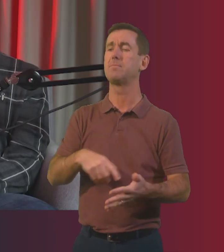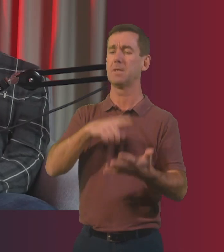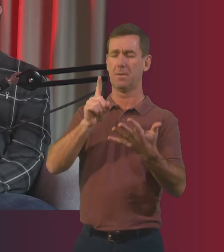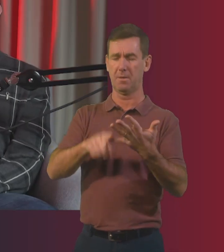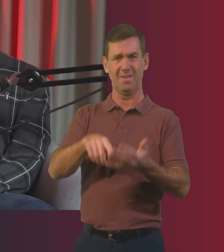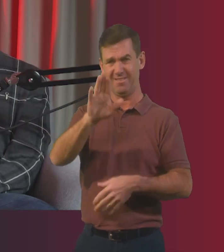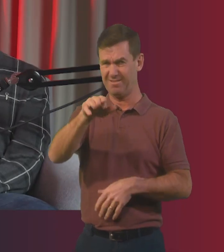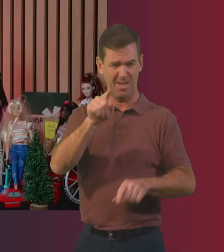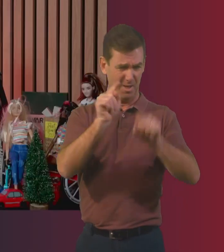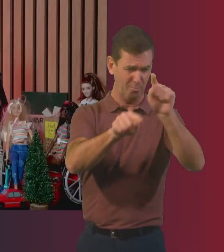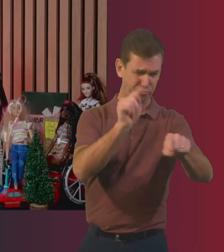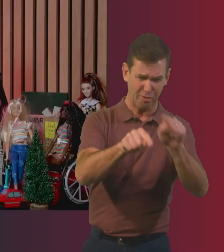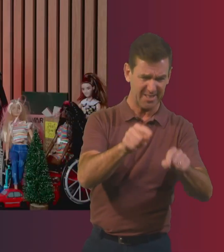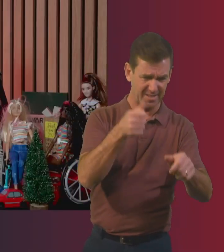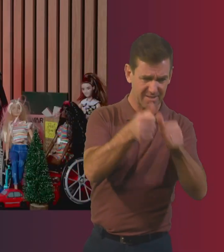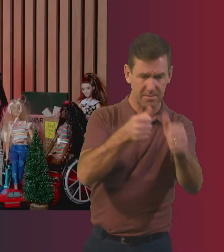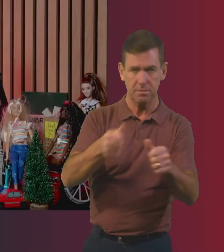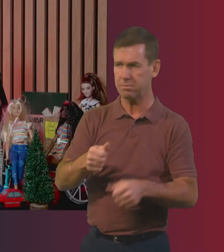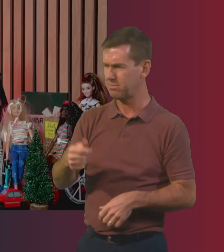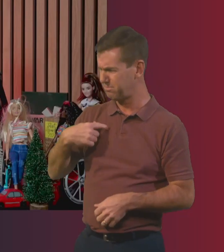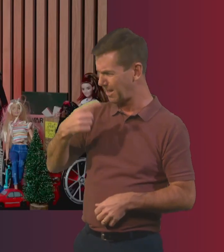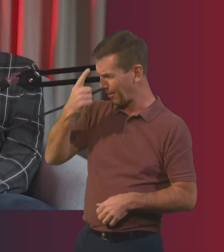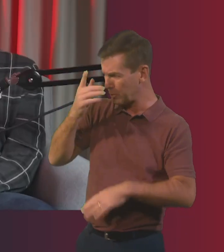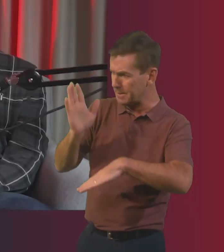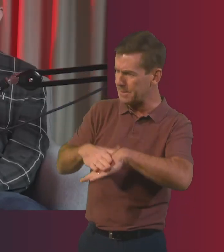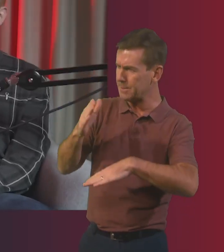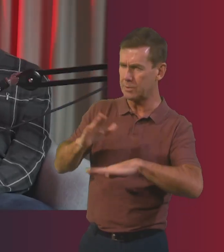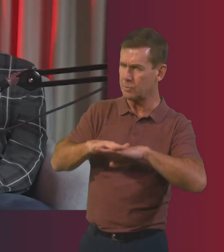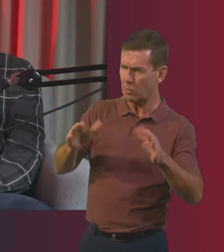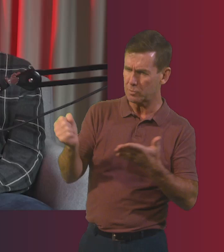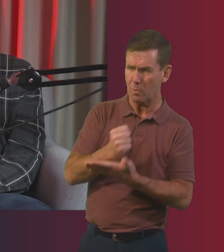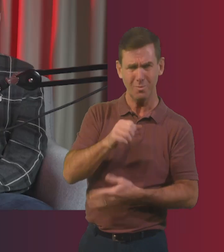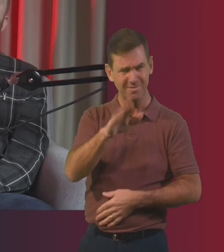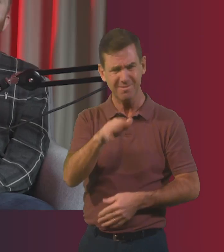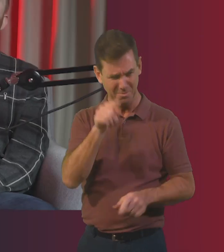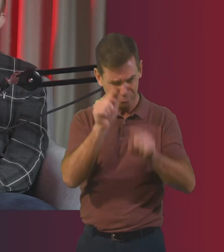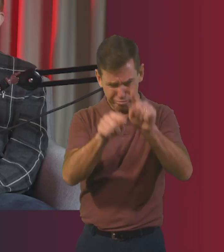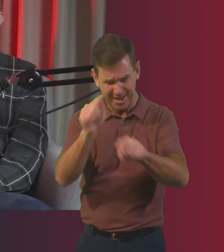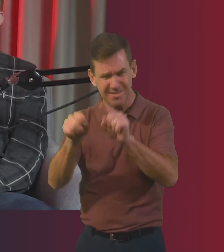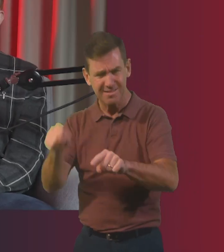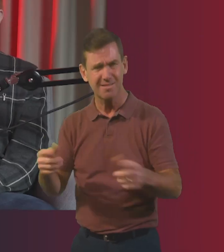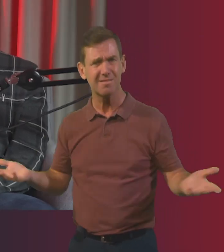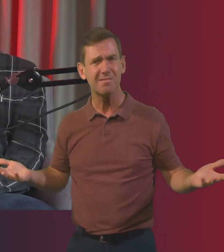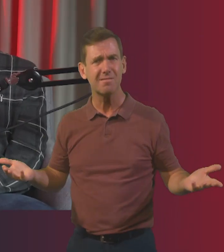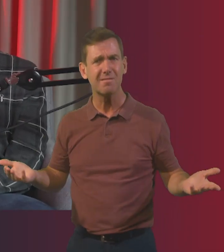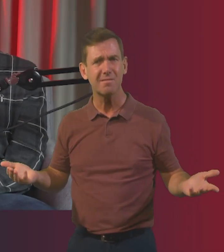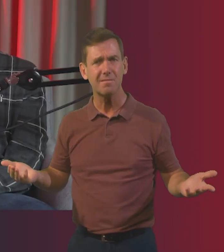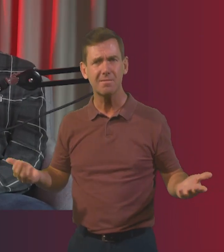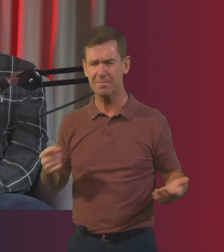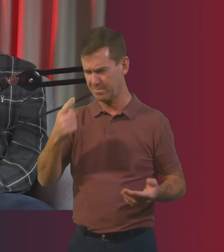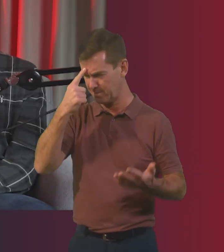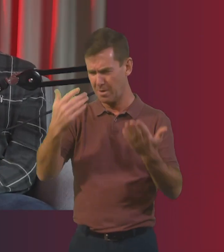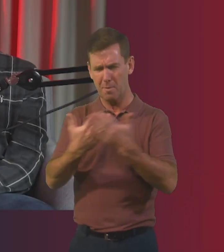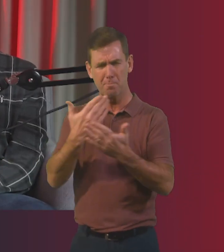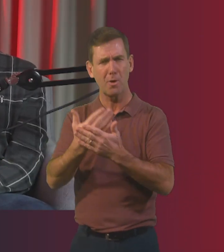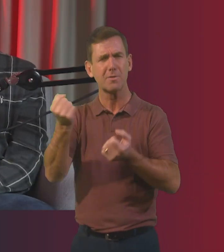buttons. We're told we're not supposed to do that. Don't press all the buttons, but do press all the buttons, because lots of modern cars, everything's